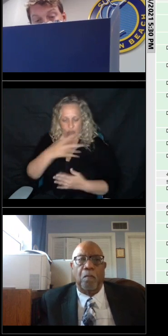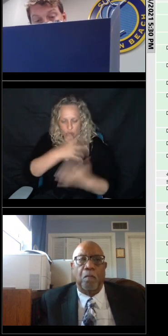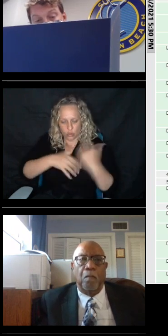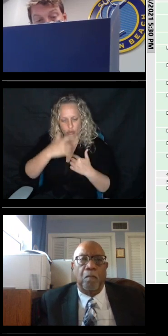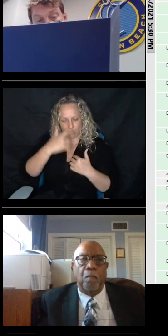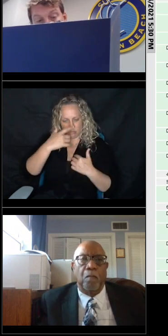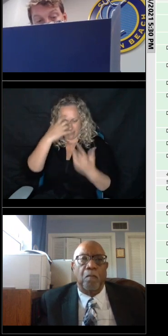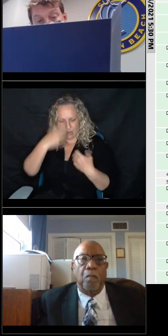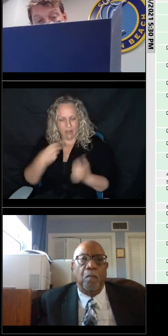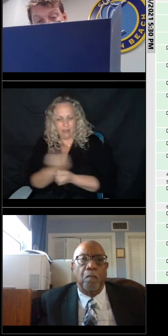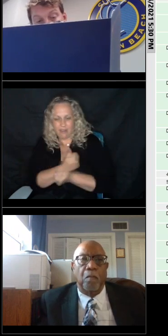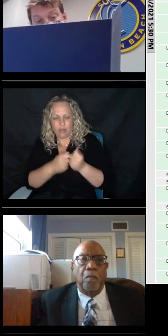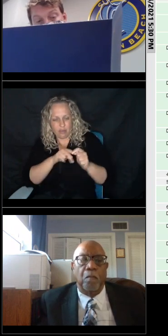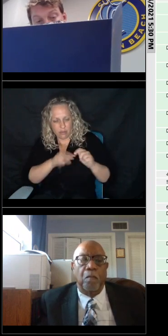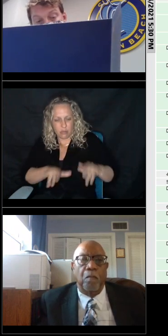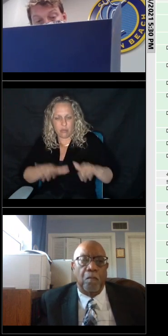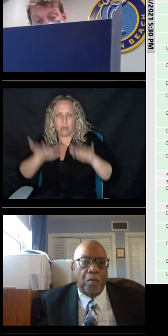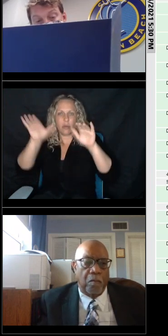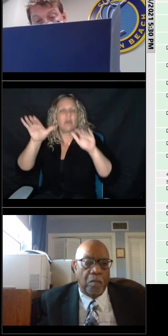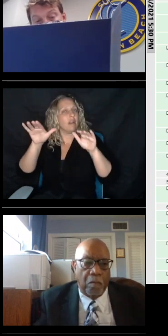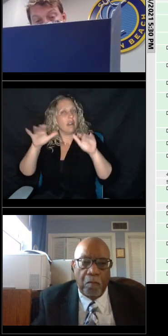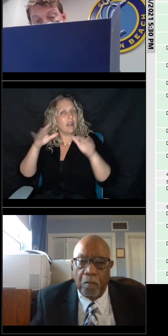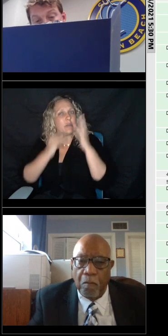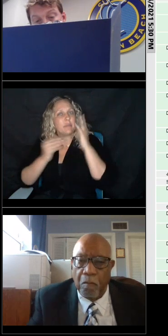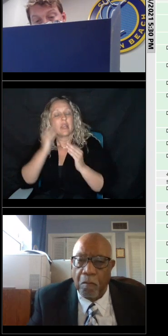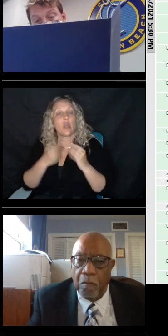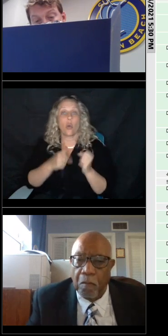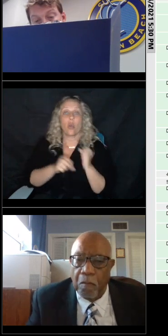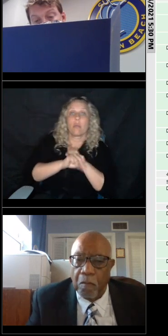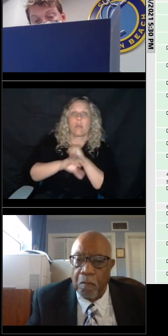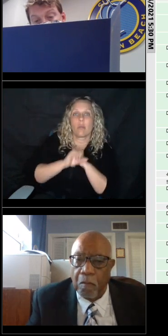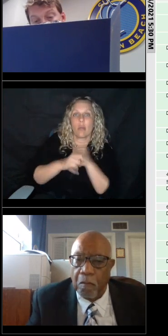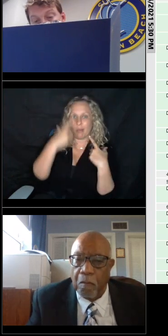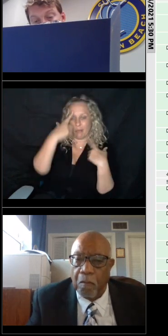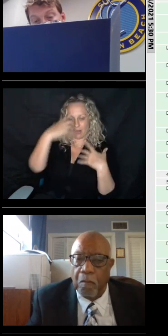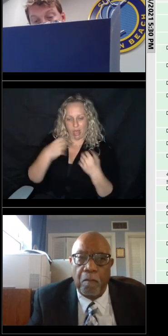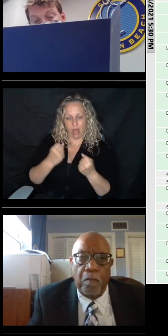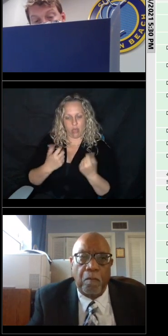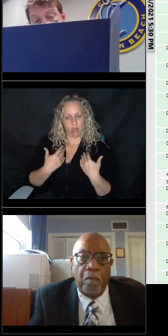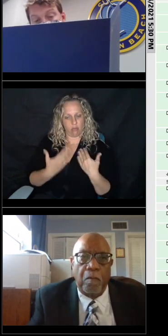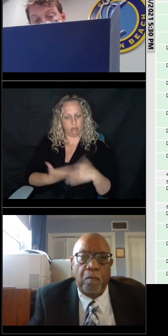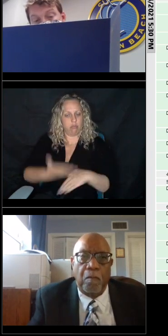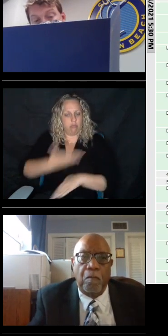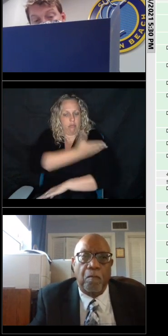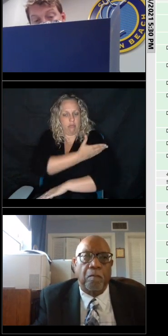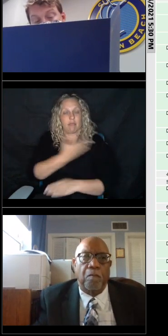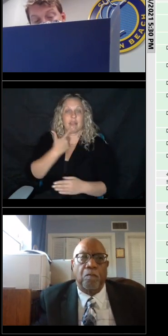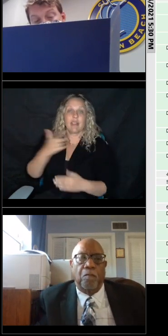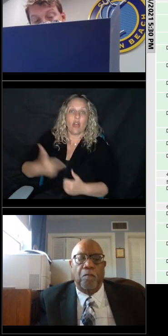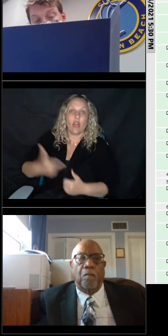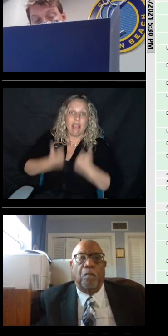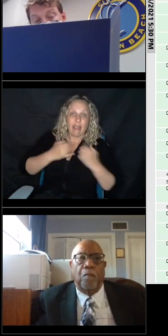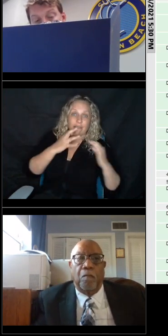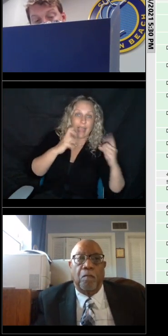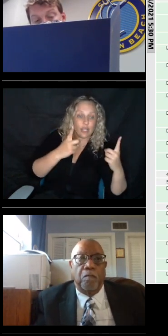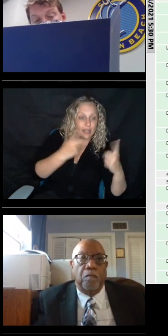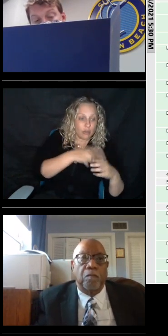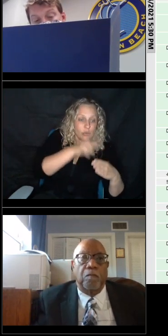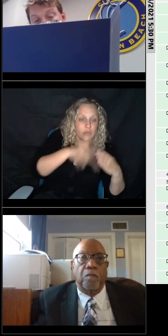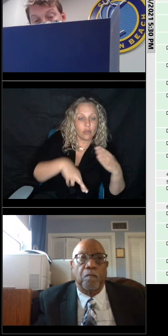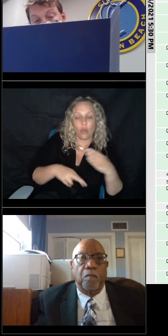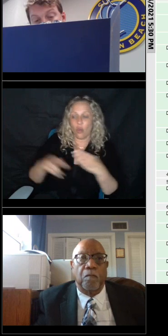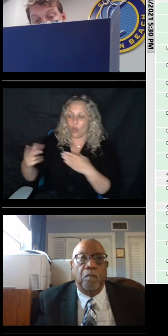their lifespan. And whereas promoting mental health and wellness leads to higher overall productivity, better educational outcomes, lower